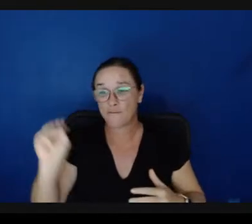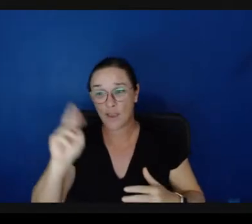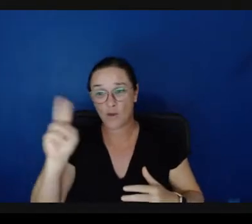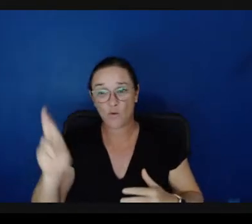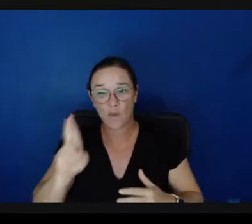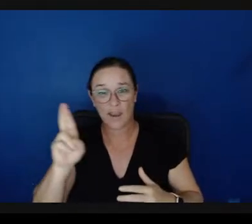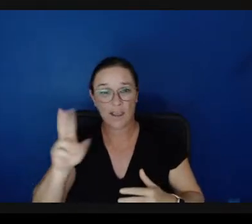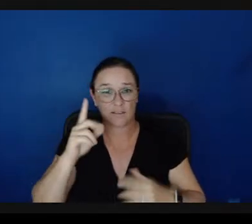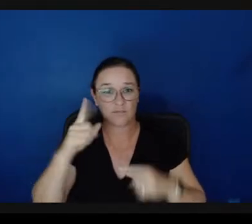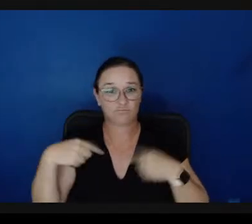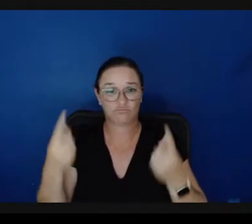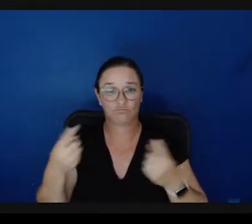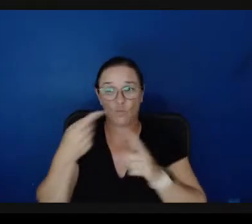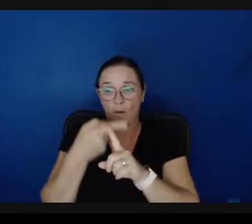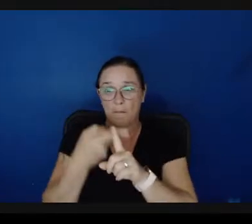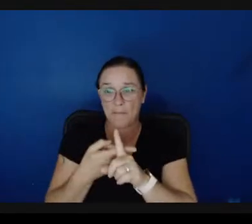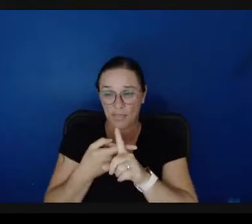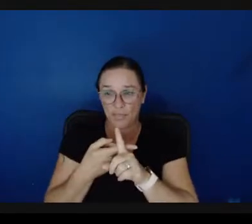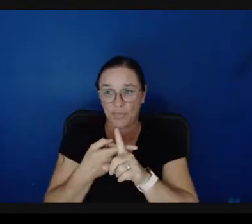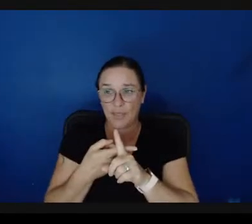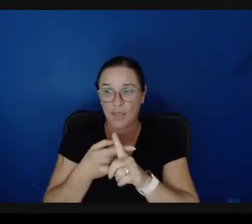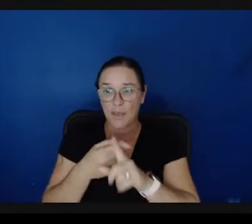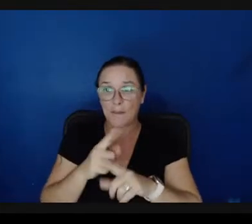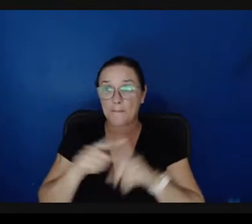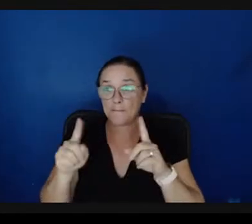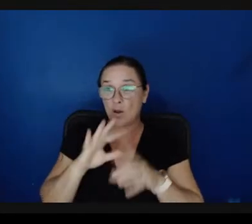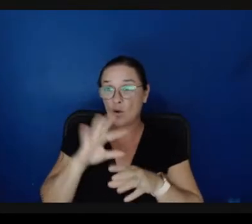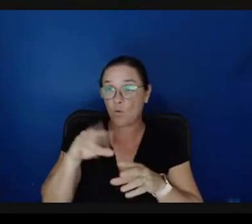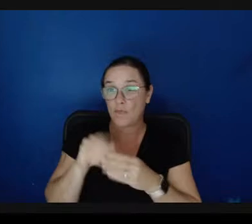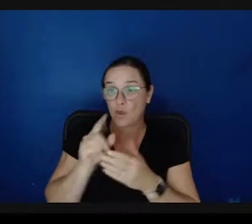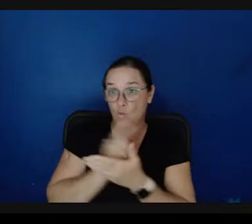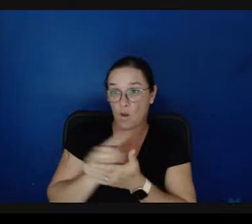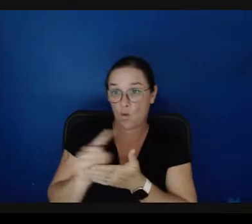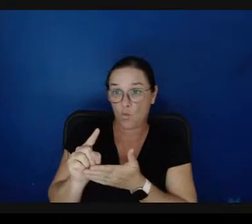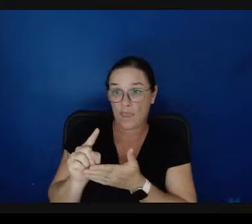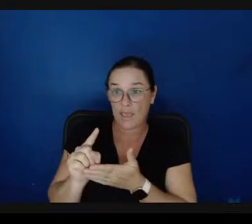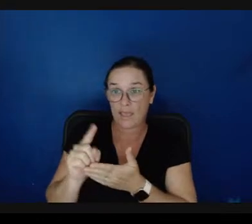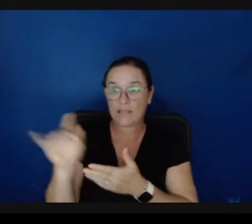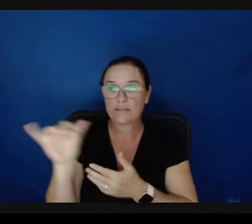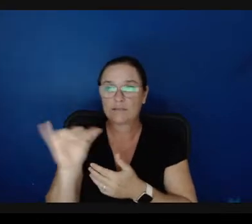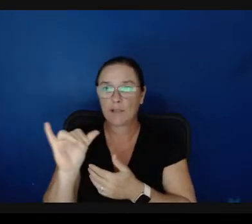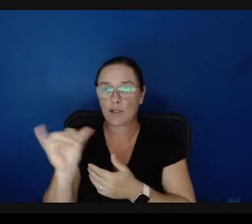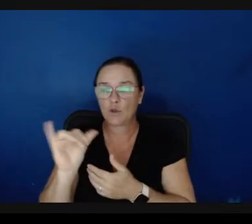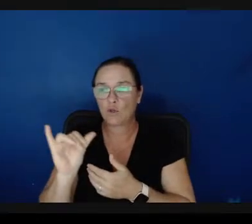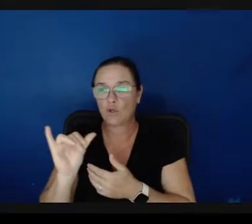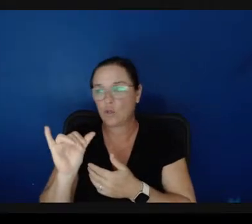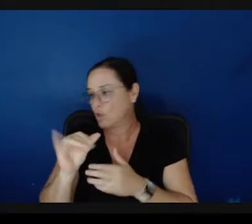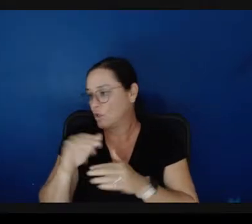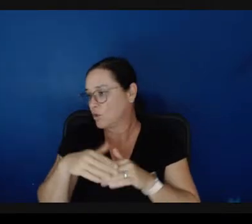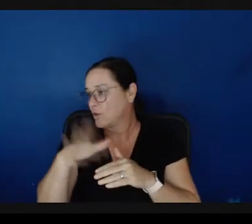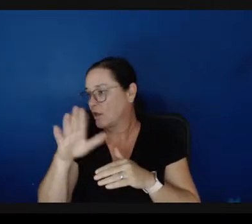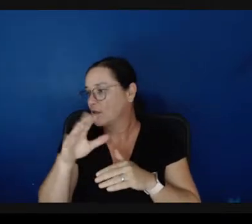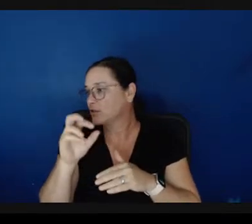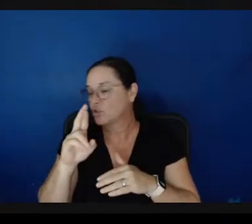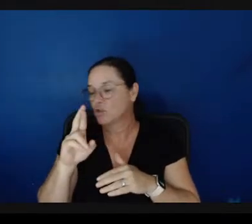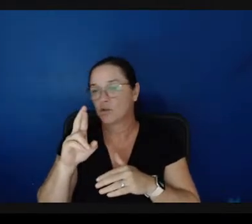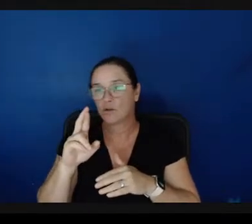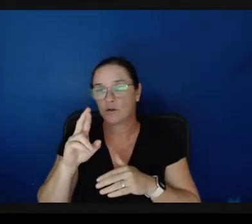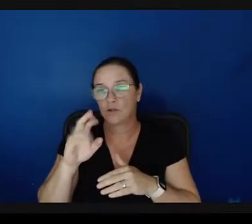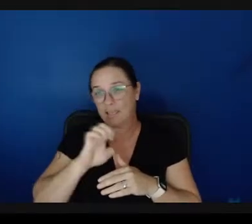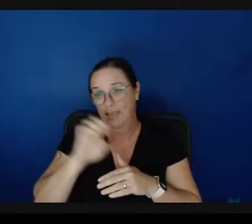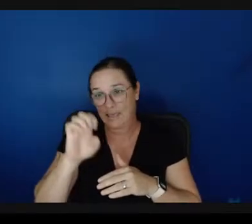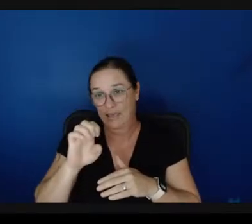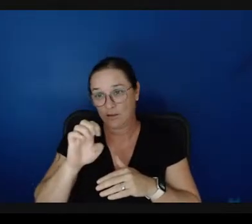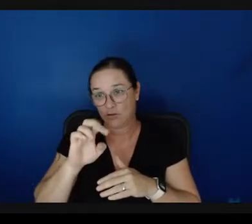month. Although within the last week, similarly to the Upper East Rift, we had